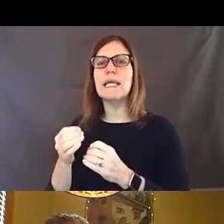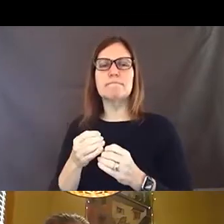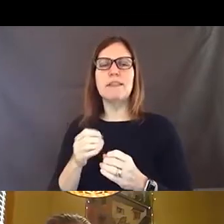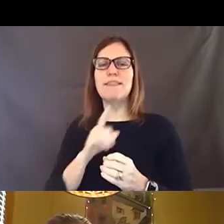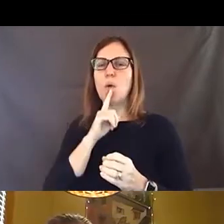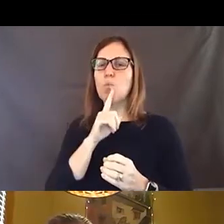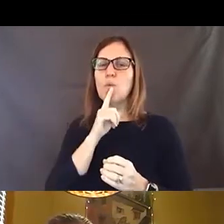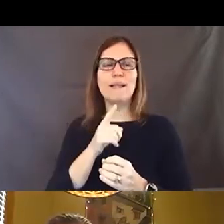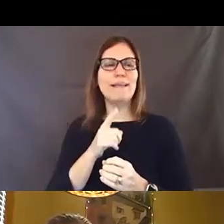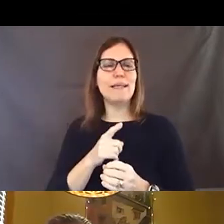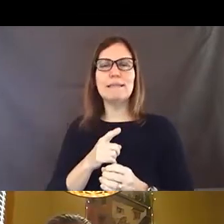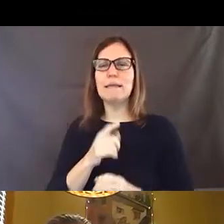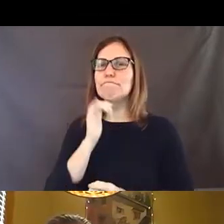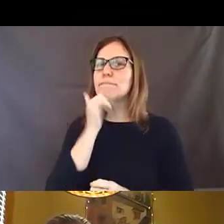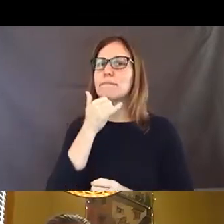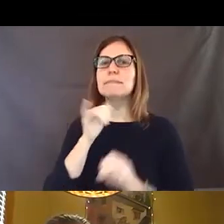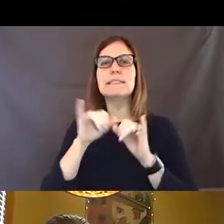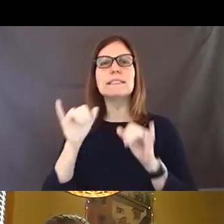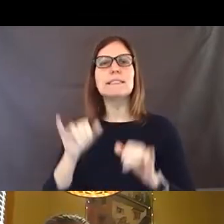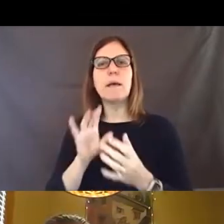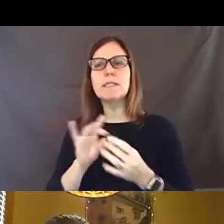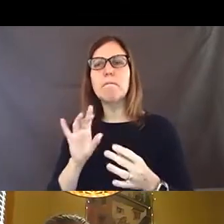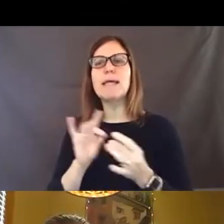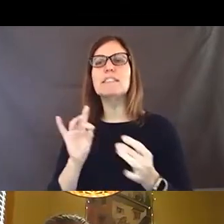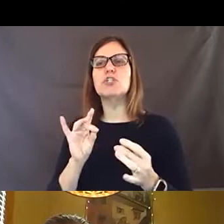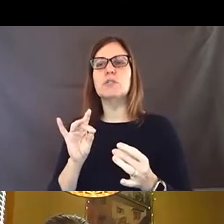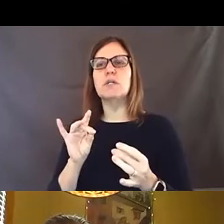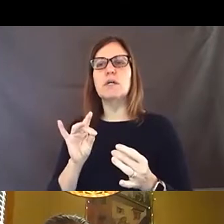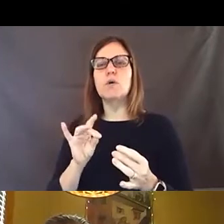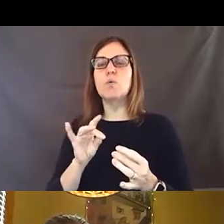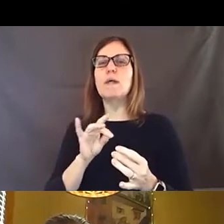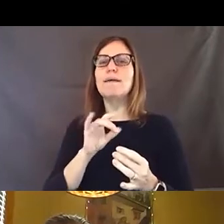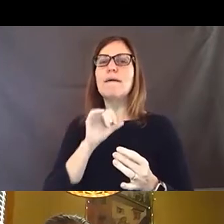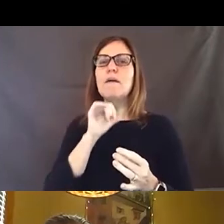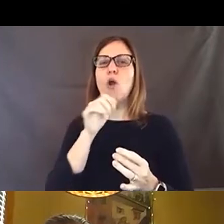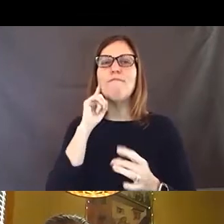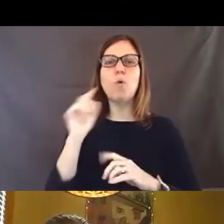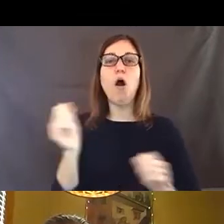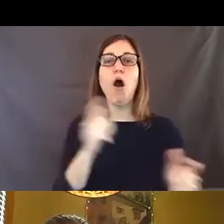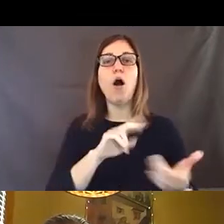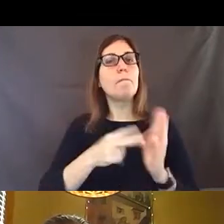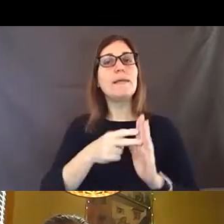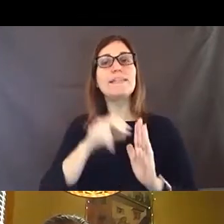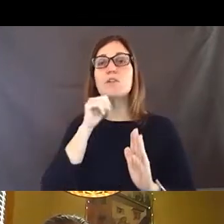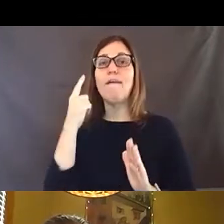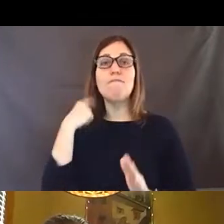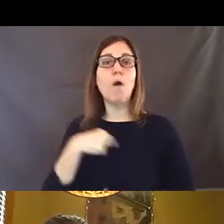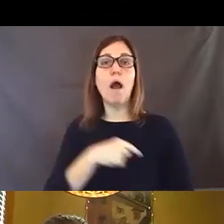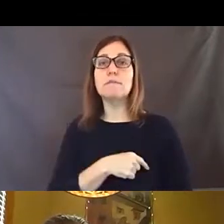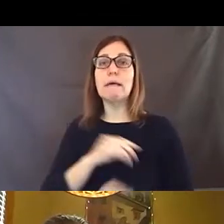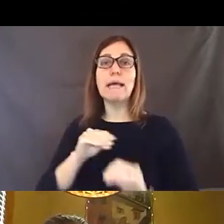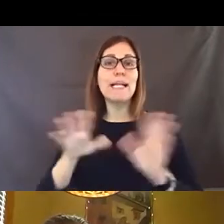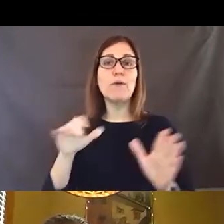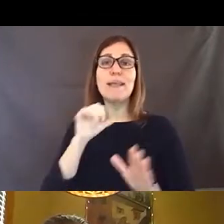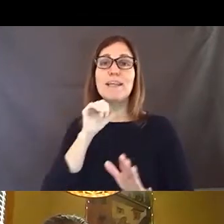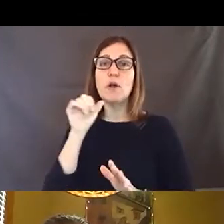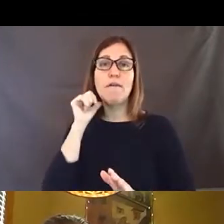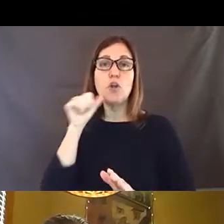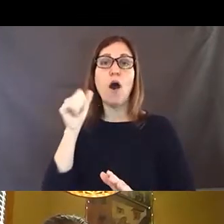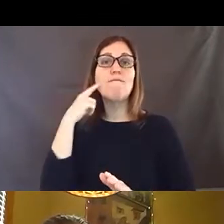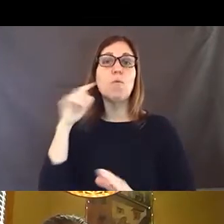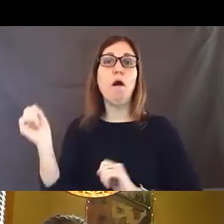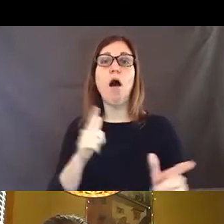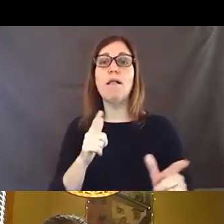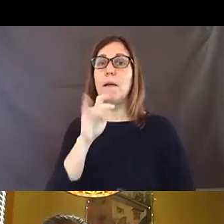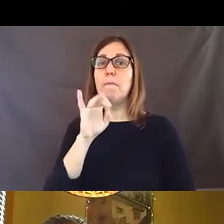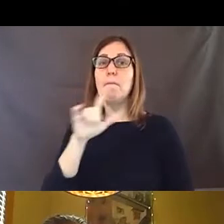message. What happened to if it's not for all, it's not for us? Clearly, it's not for all, and Bill Paducah is not for us.